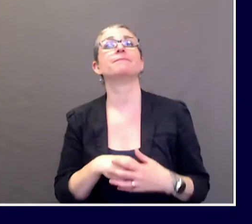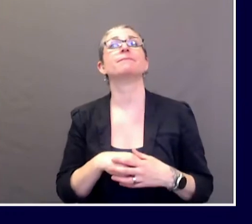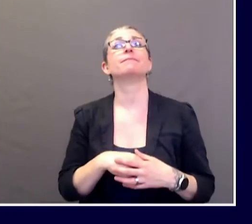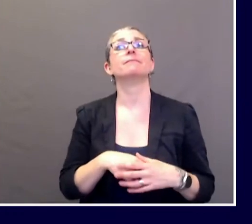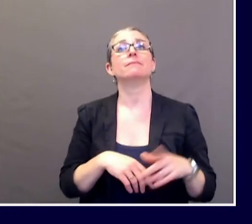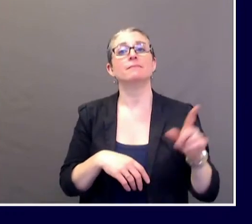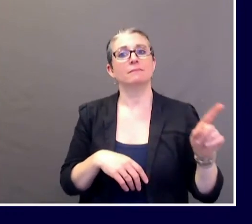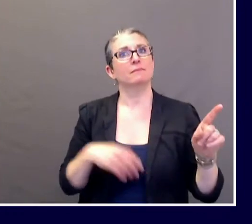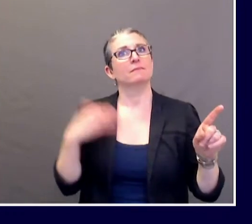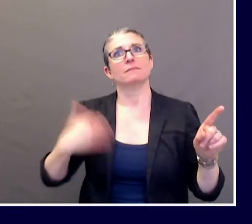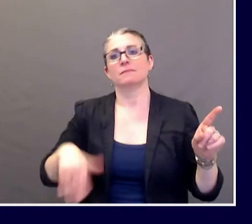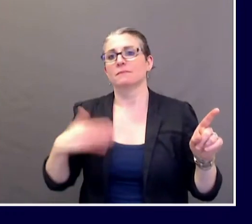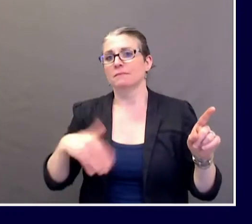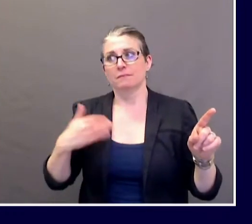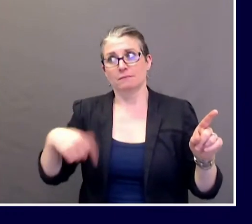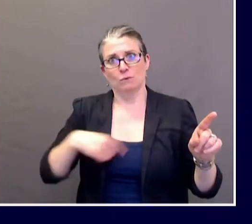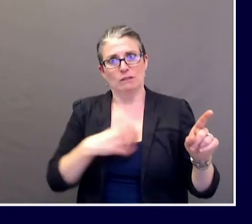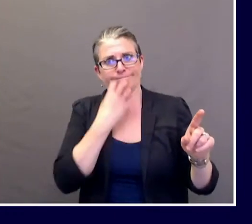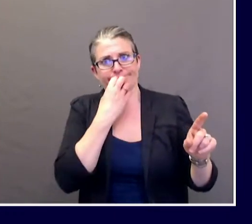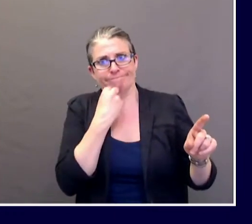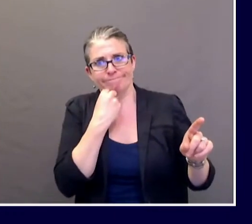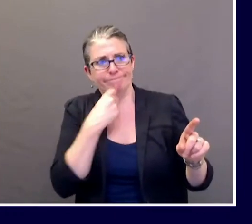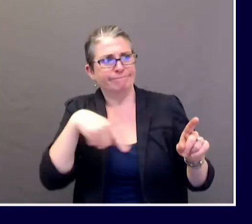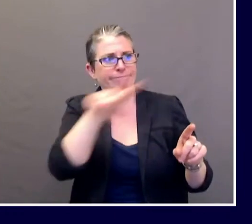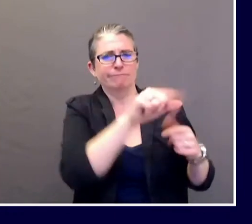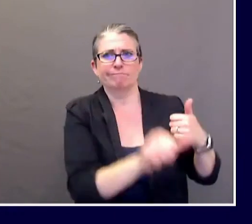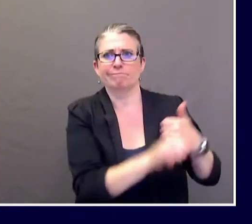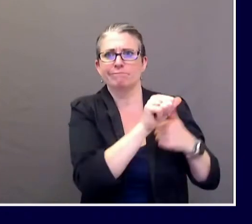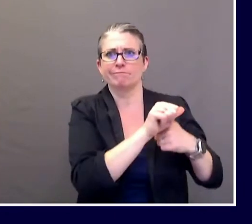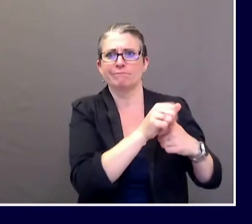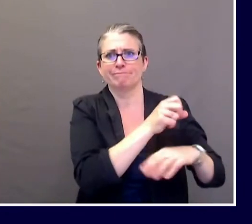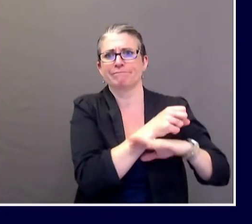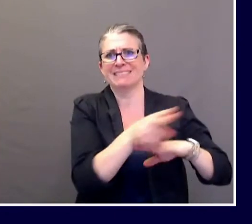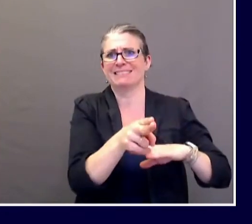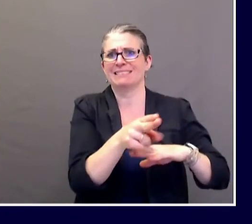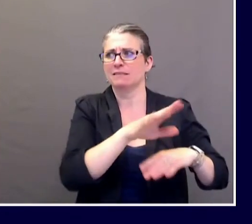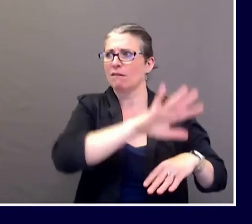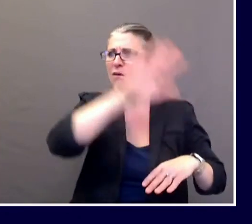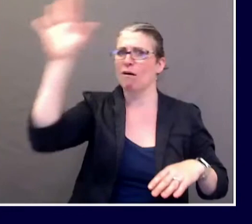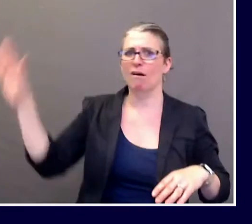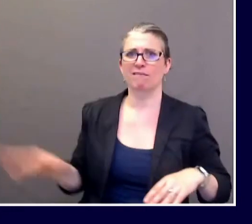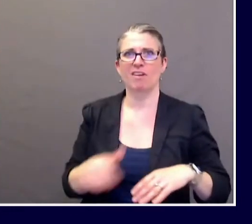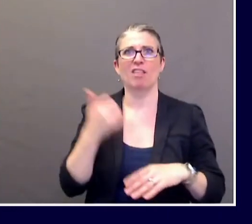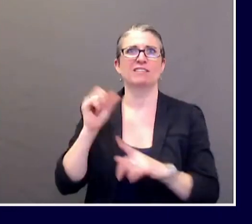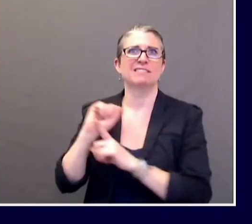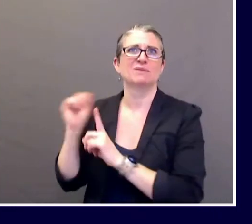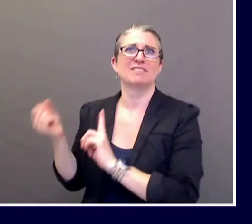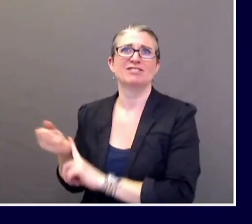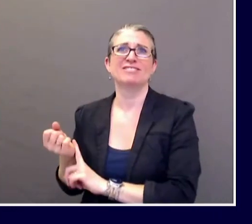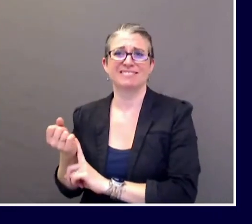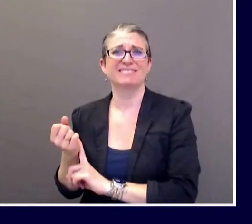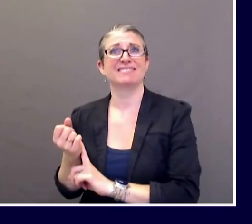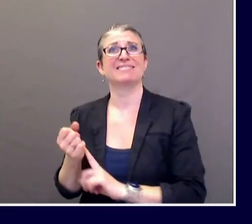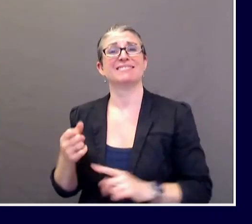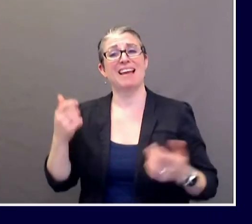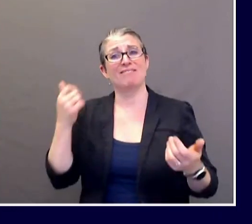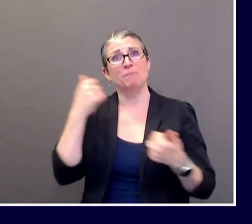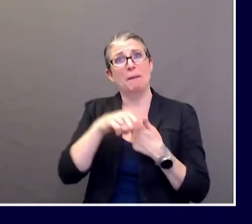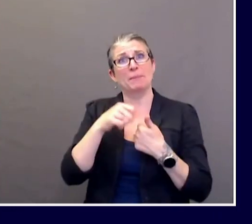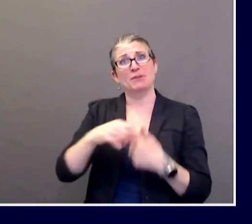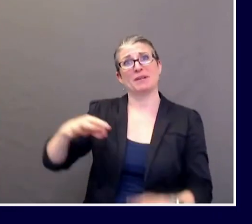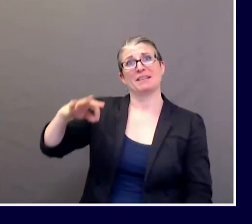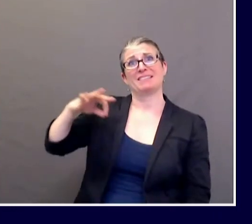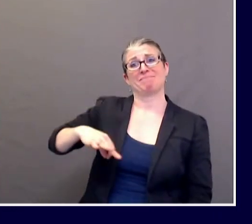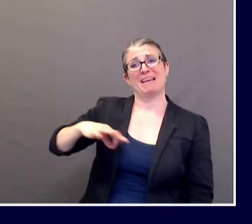sectors, Maine has done relatively well. Our nursing home death rate, our nursing home infection rate has been lower than most other